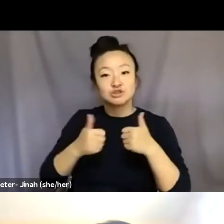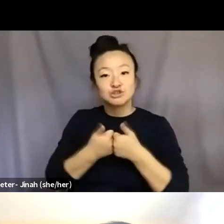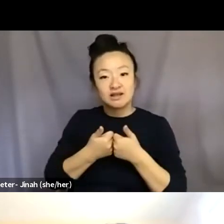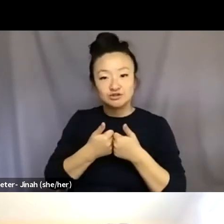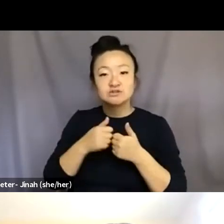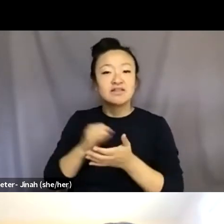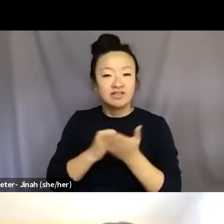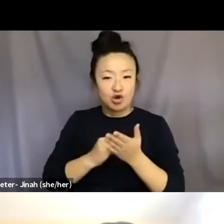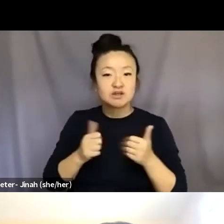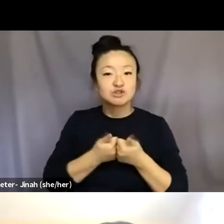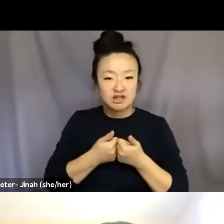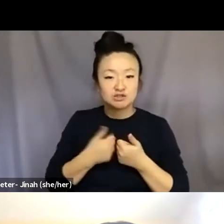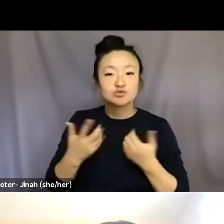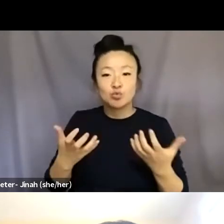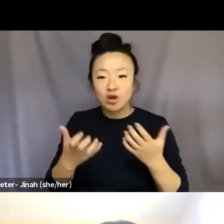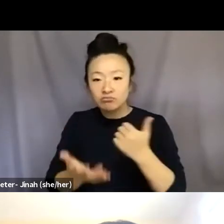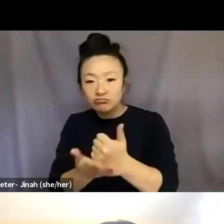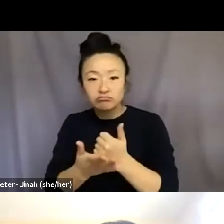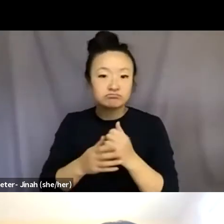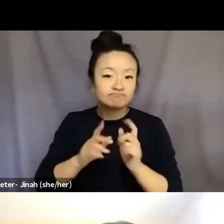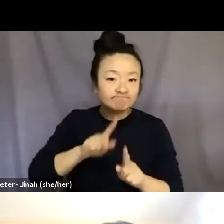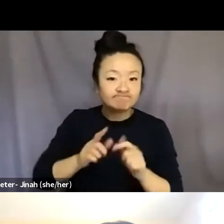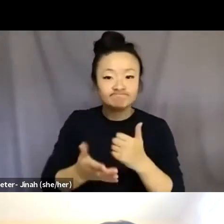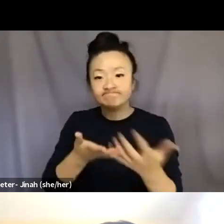artist challenges, and